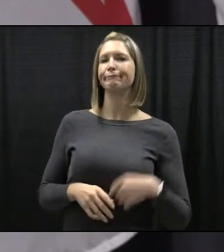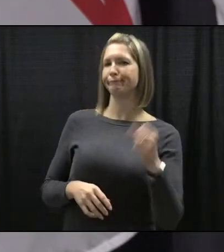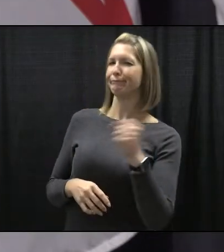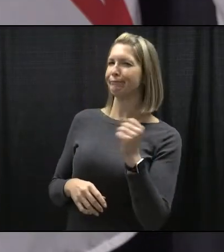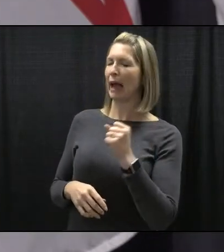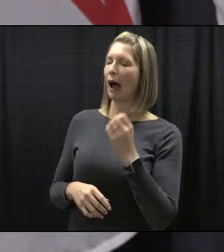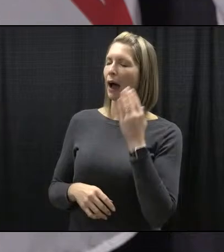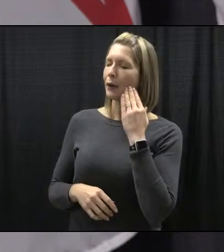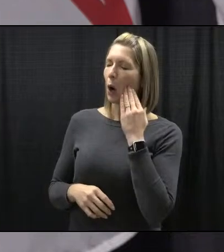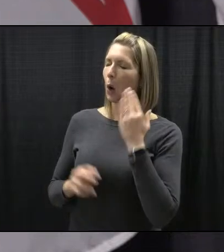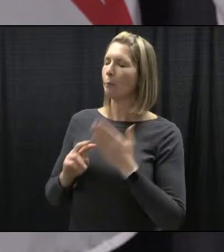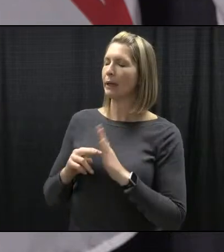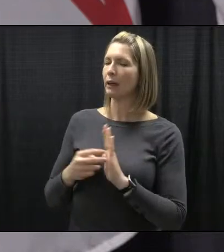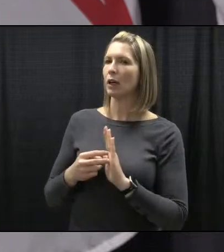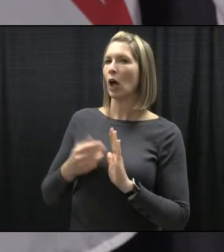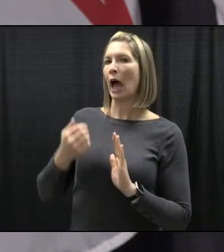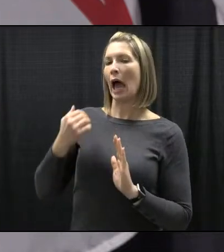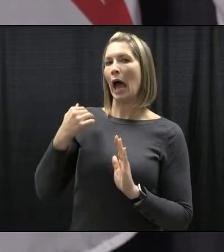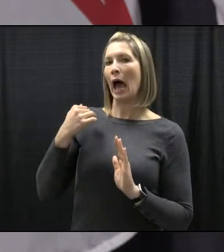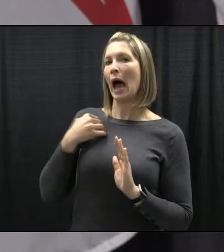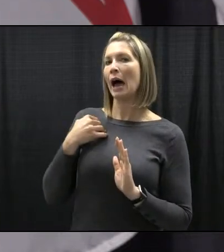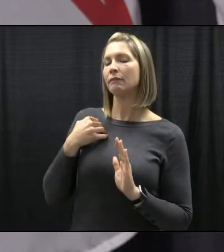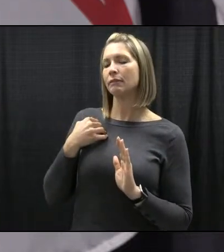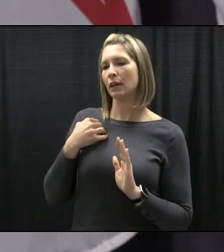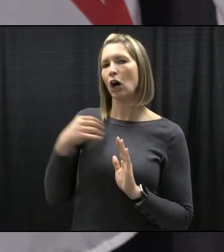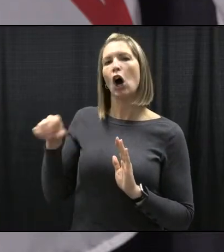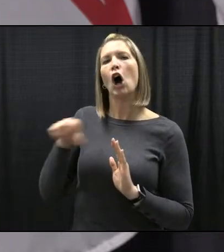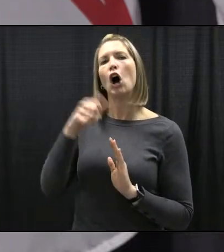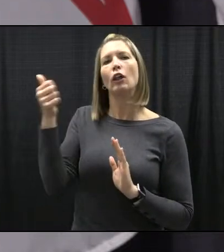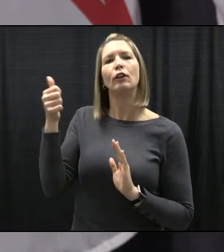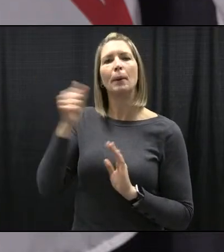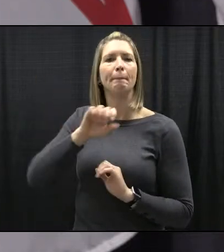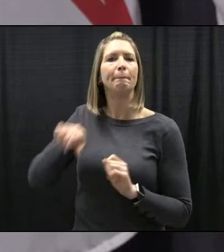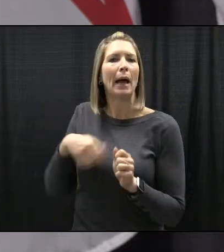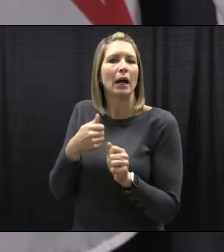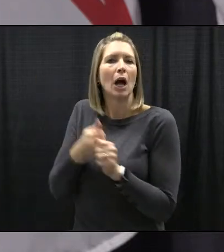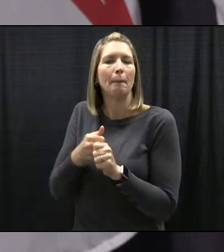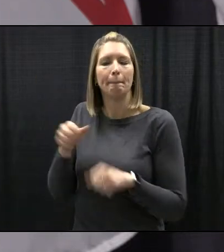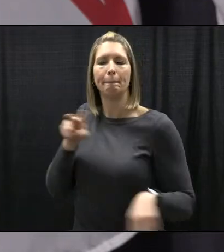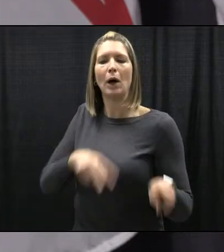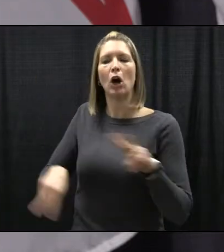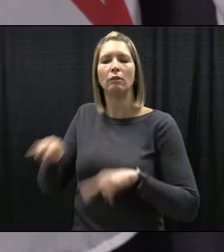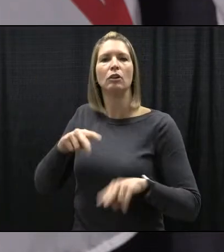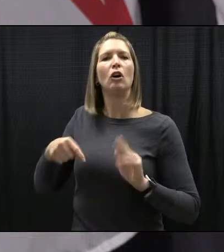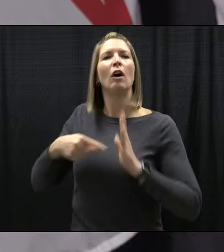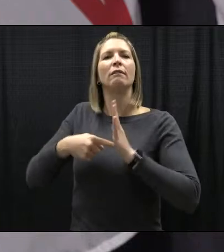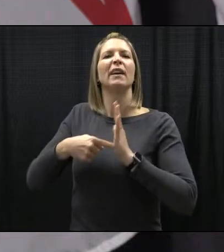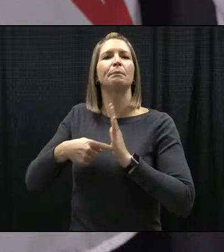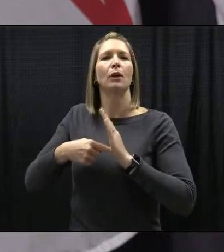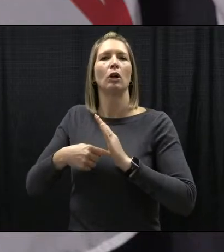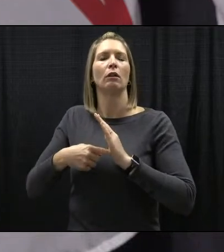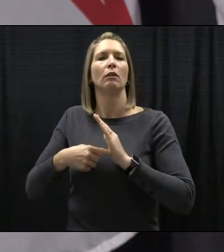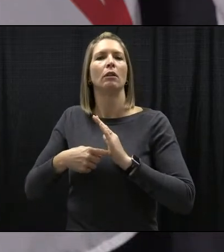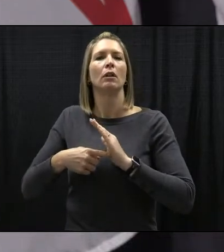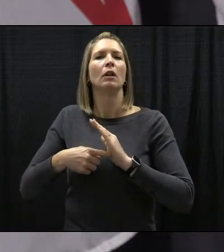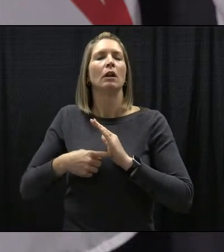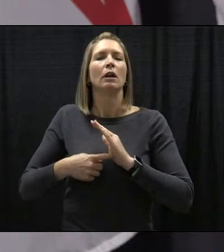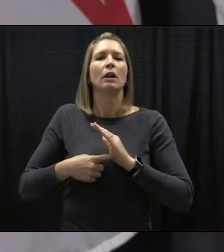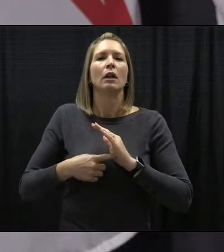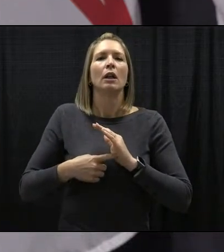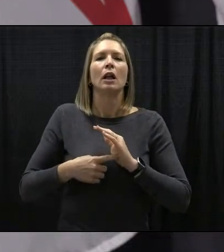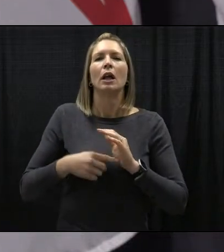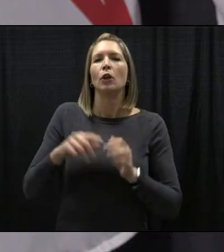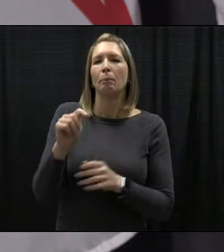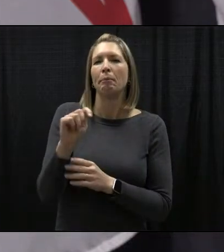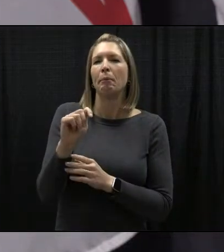we do monitor in other ways. So we have wastewater monitoring that we do that we haven't really seen any major signals with to make us concerned in that